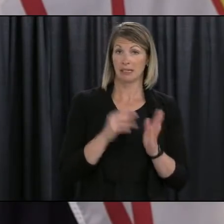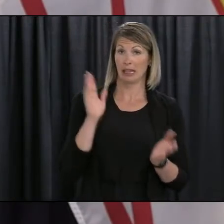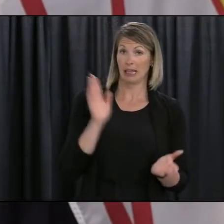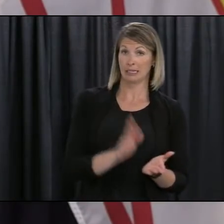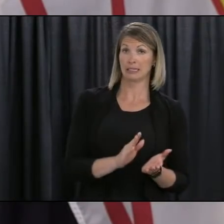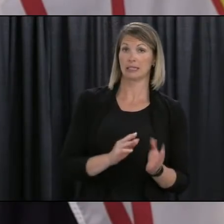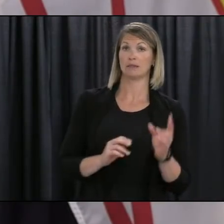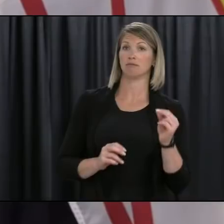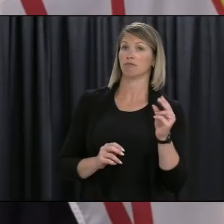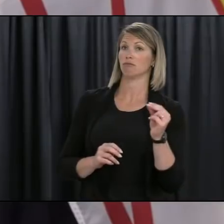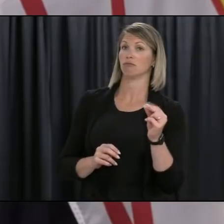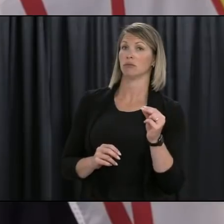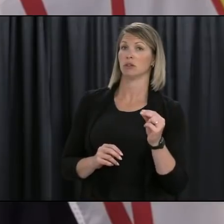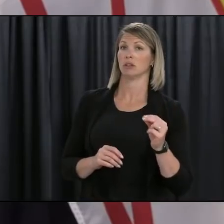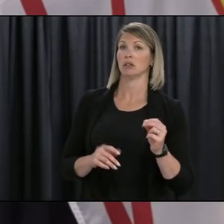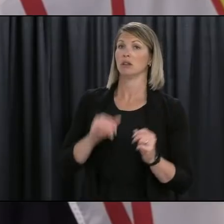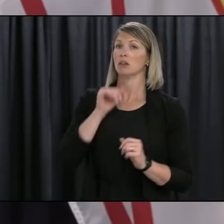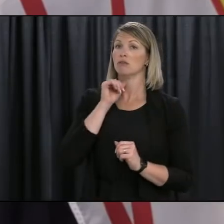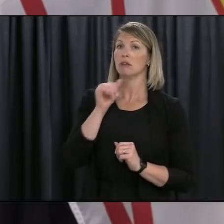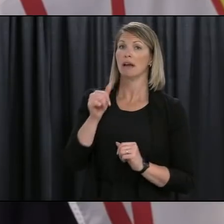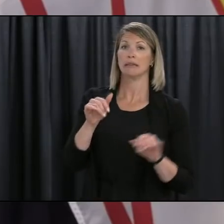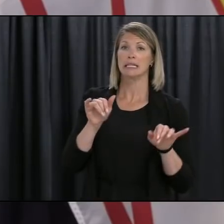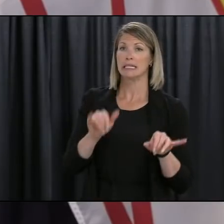100% again now with childcare spaces.